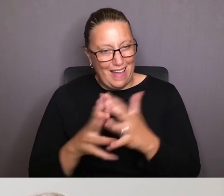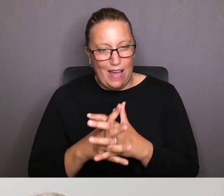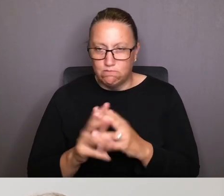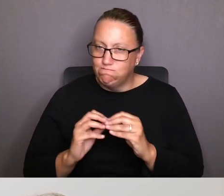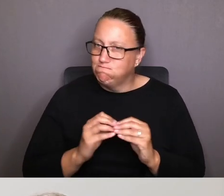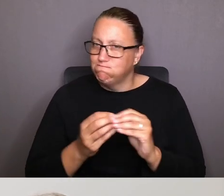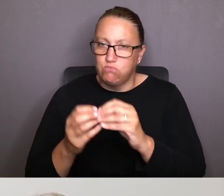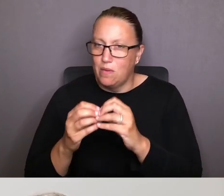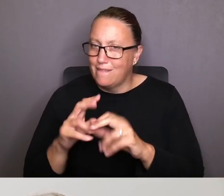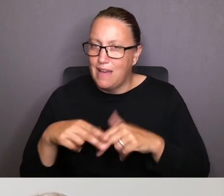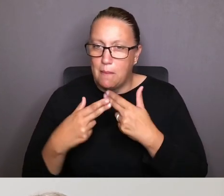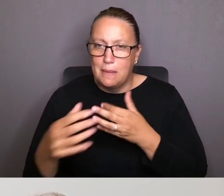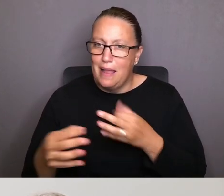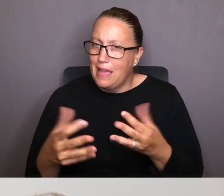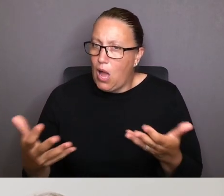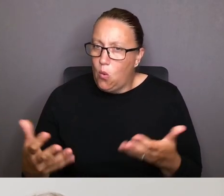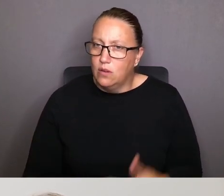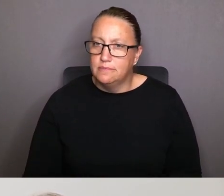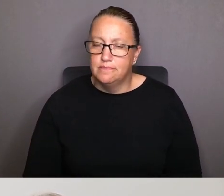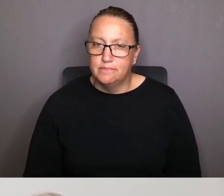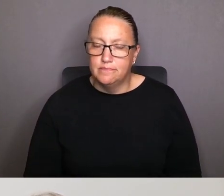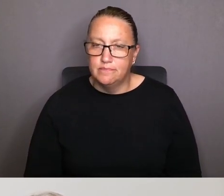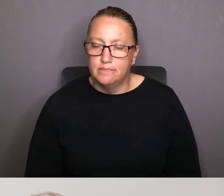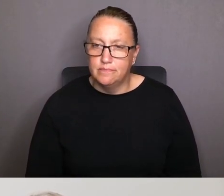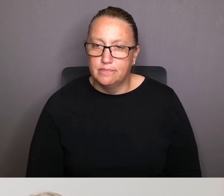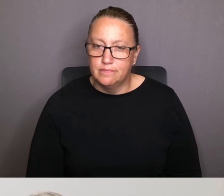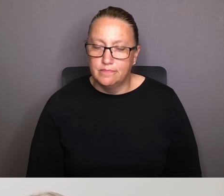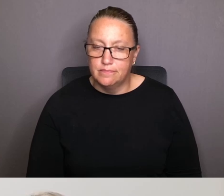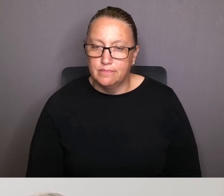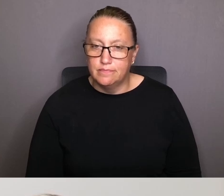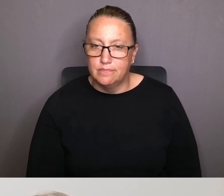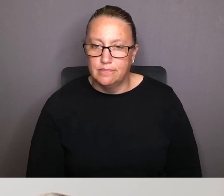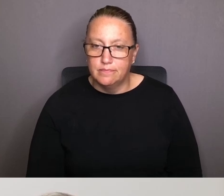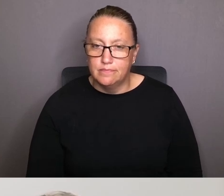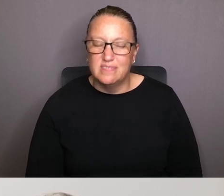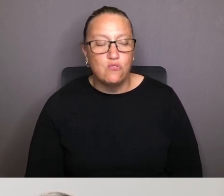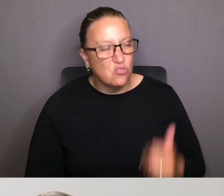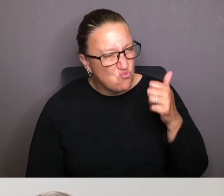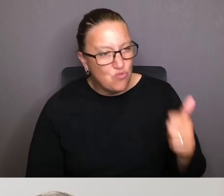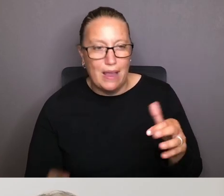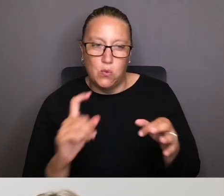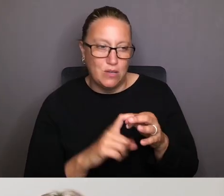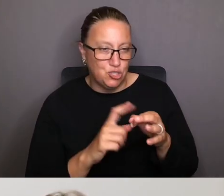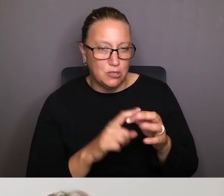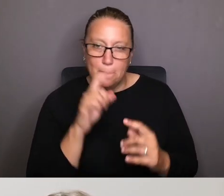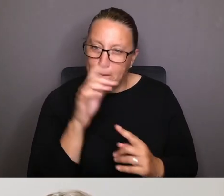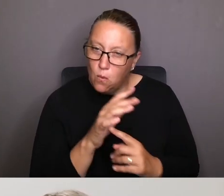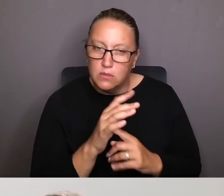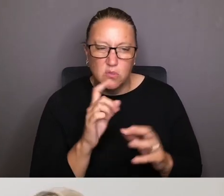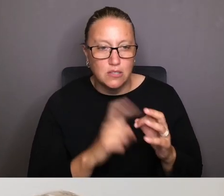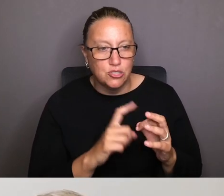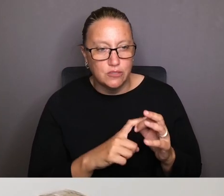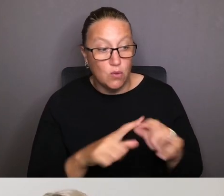Planning Australia? Thank you. That's a really important question. So yeah, I guess we think about we've been lucky to connect